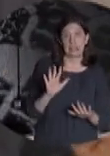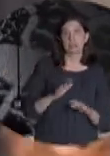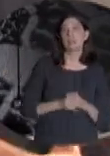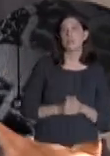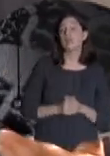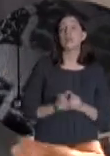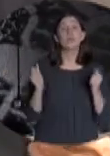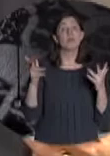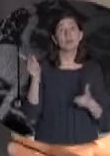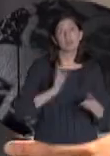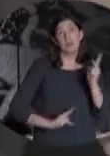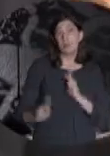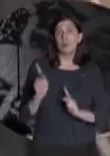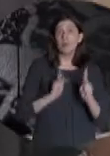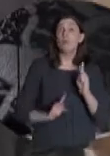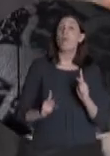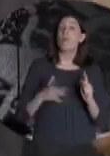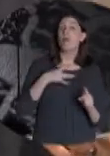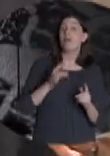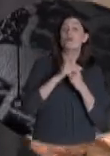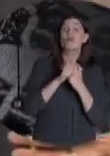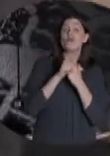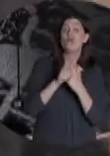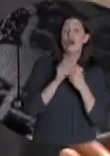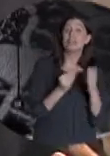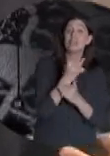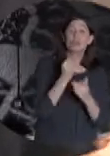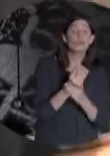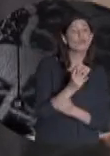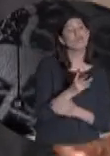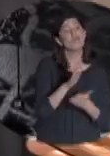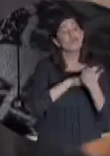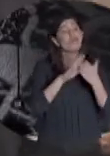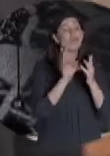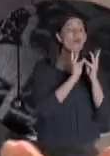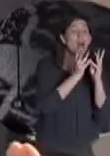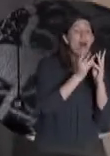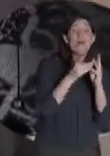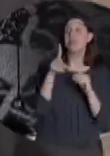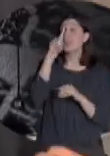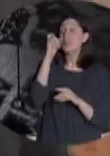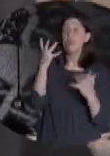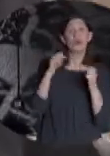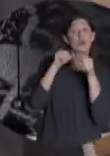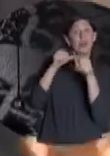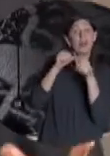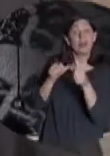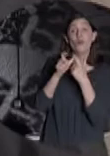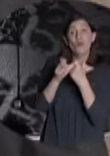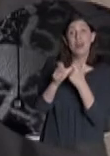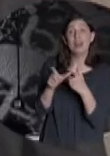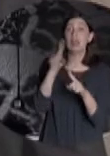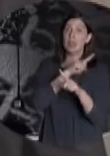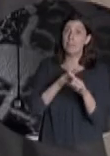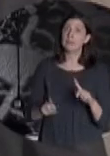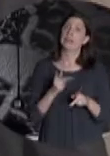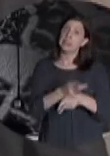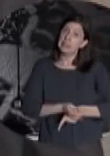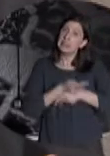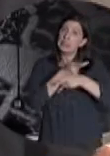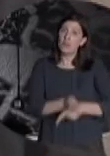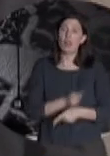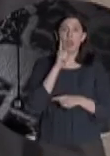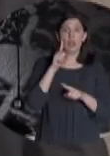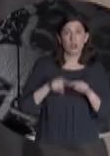of people like to run in the spring and it's really nice weather, and then the summer comes and they want to keep running, but you can't push yourself as hard as you do when